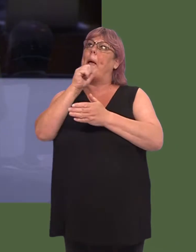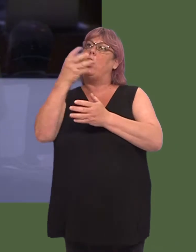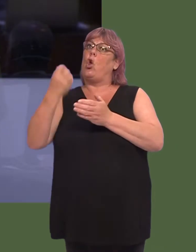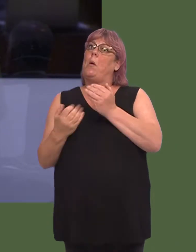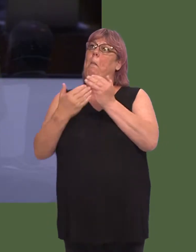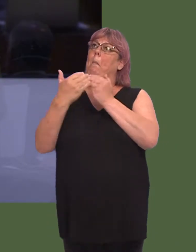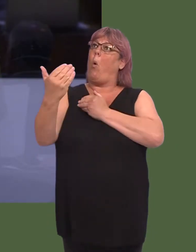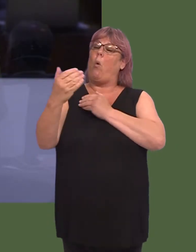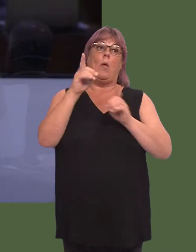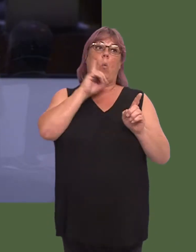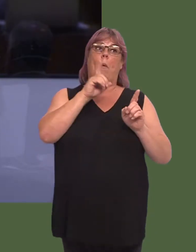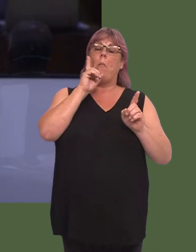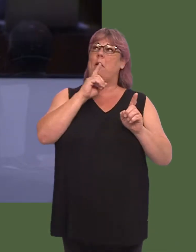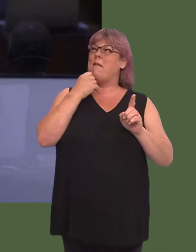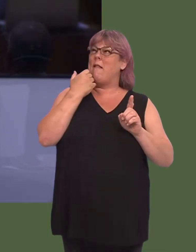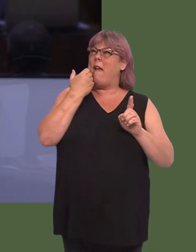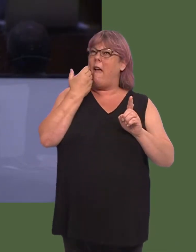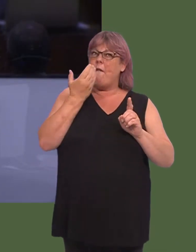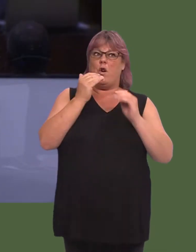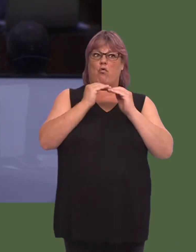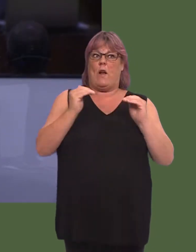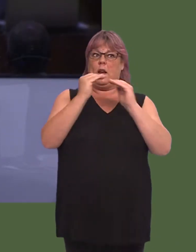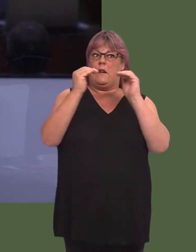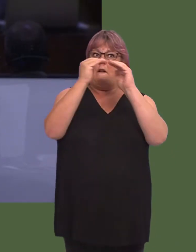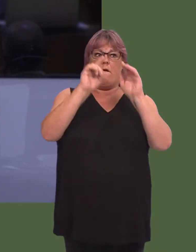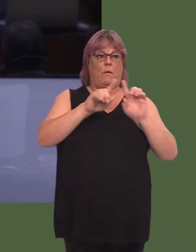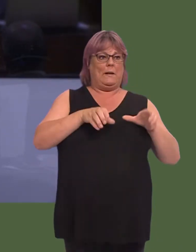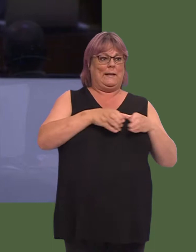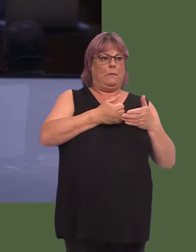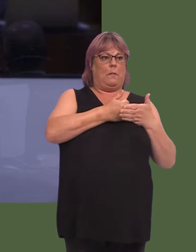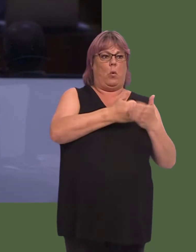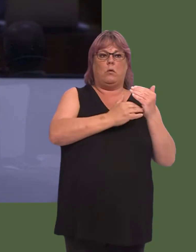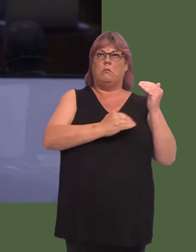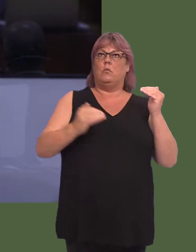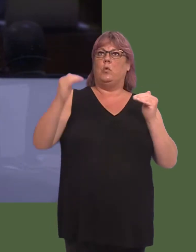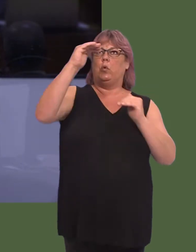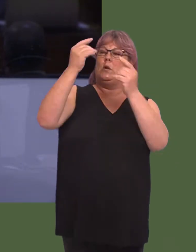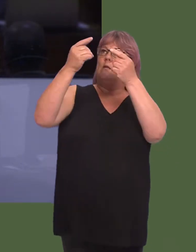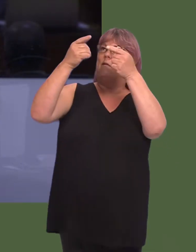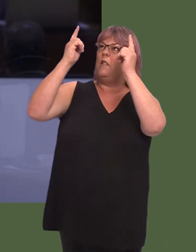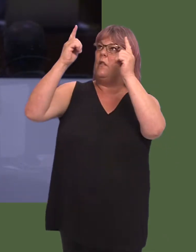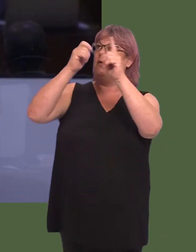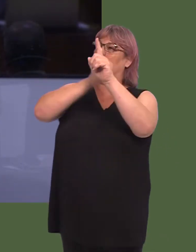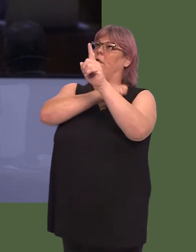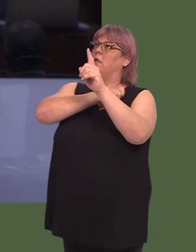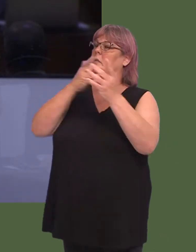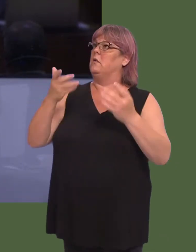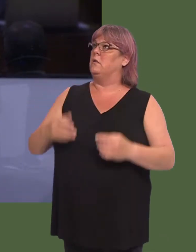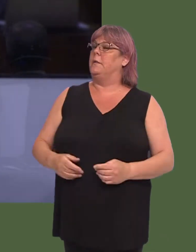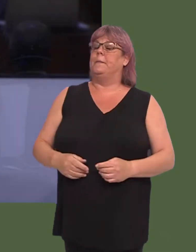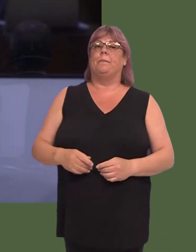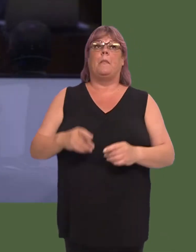average, men actually earn more than women in every single pay grade, from team support to senior